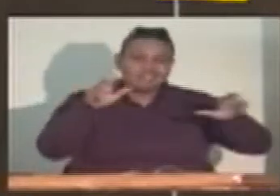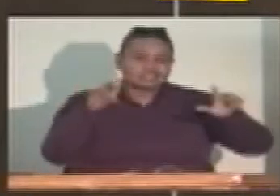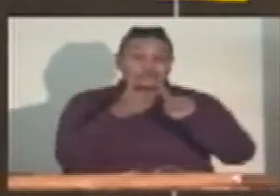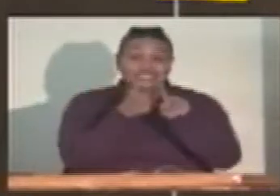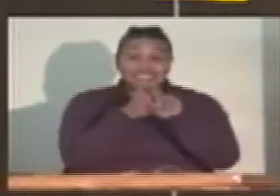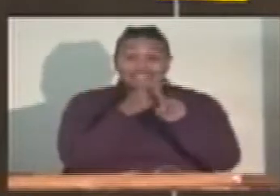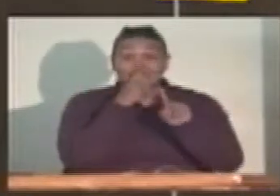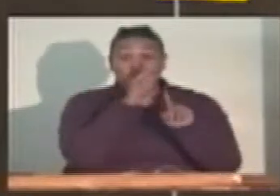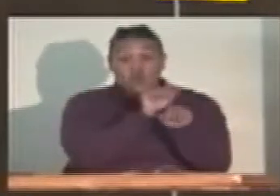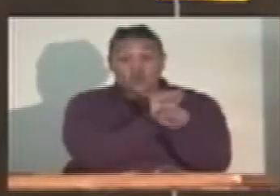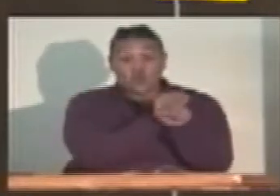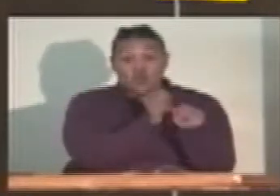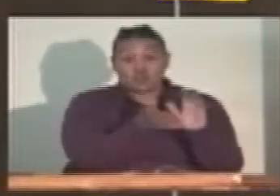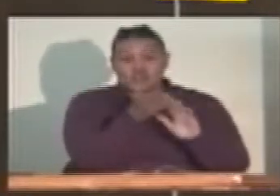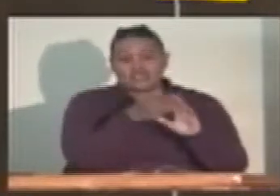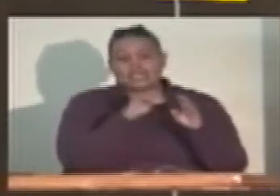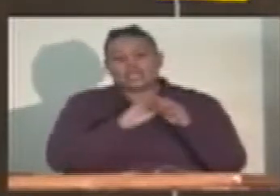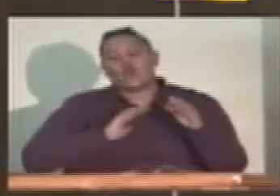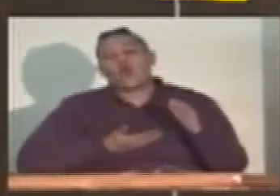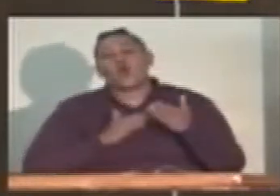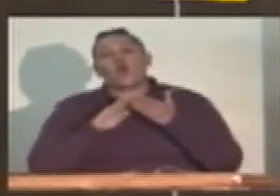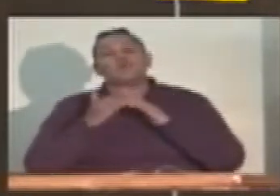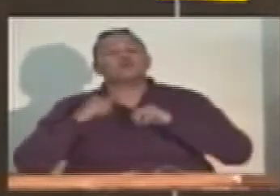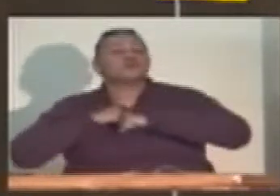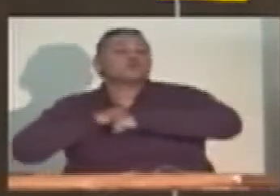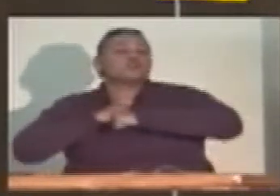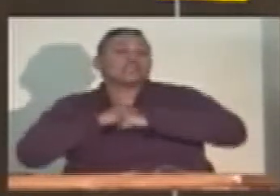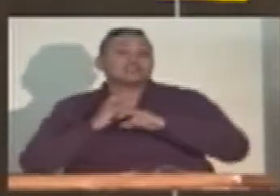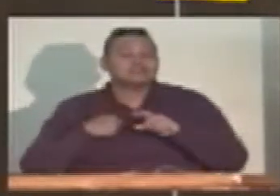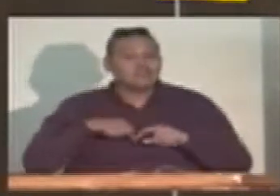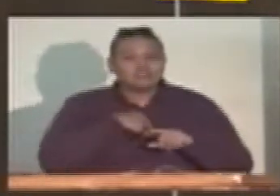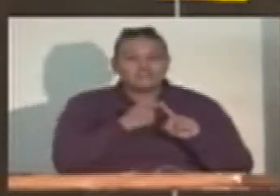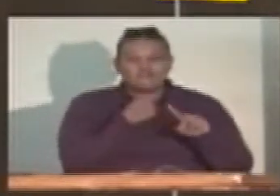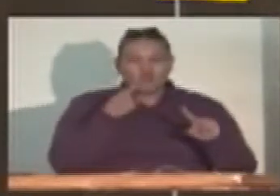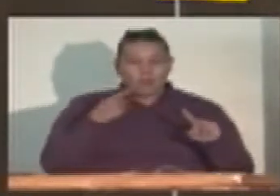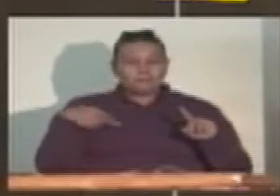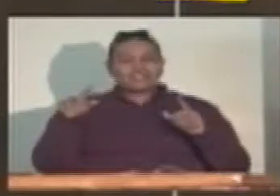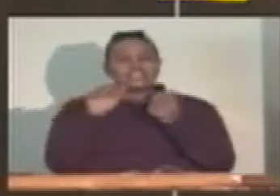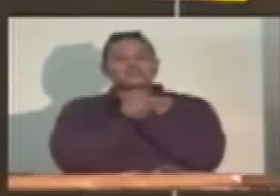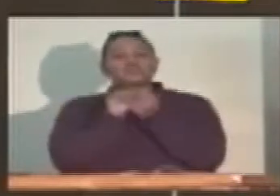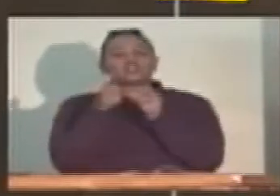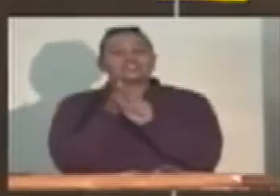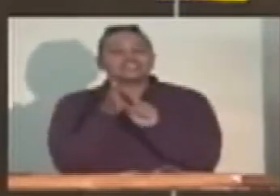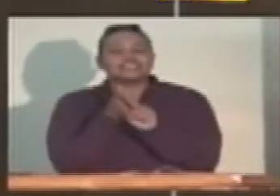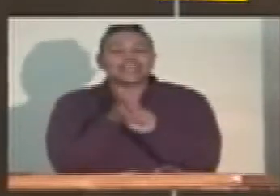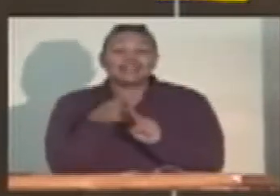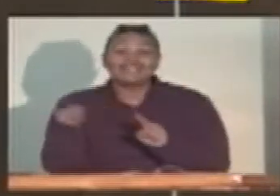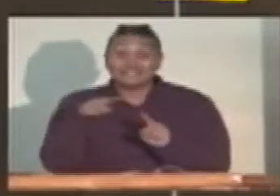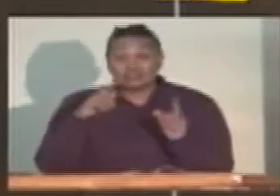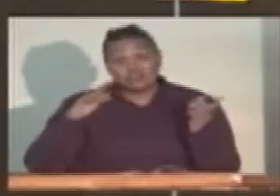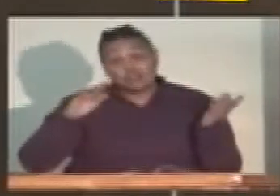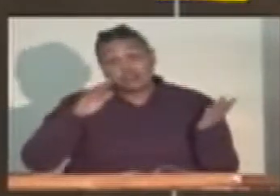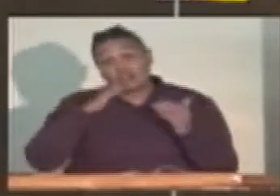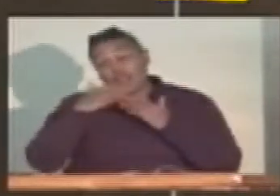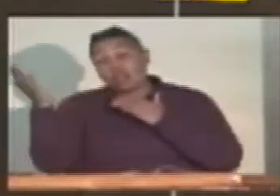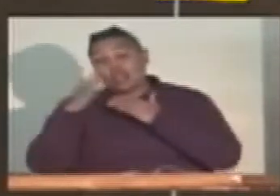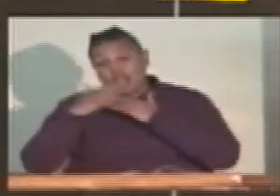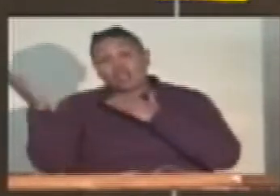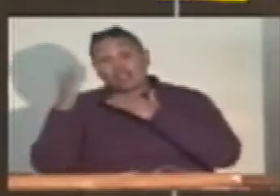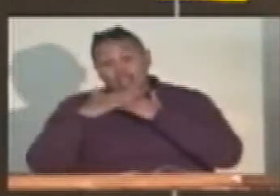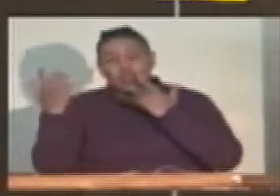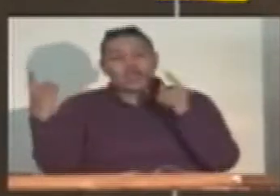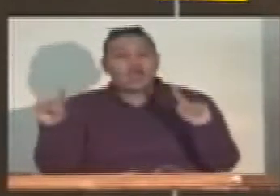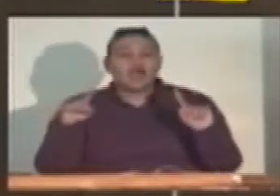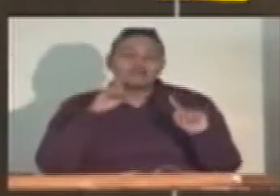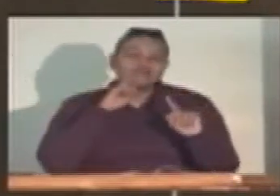to remedial works in our communities to protect us from the destruction of these off-season torrents.